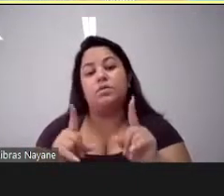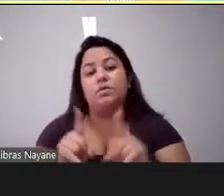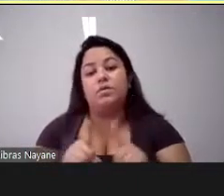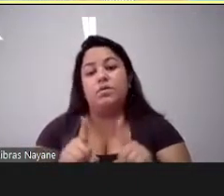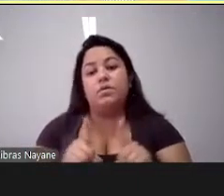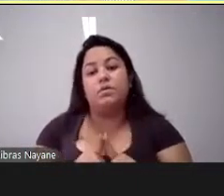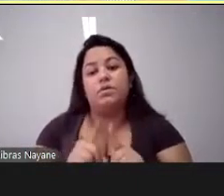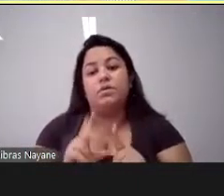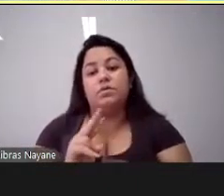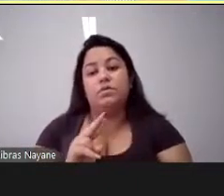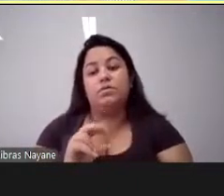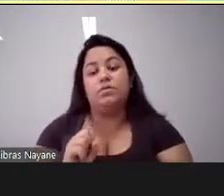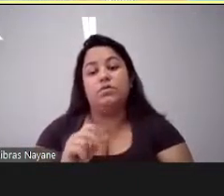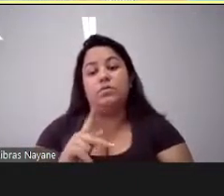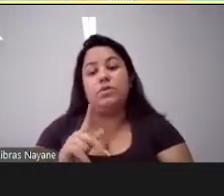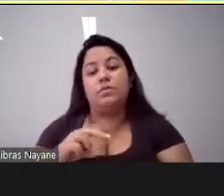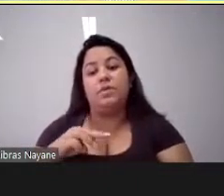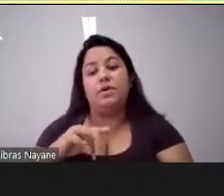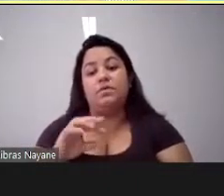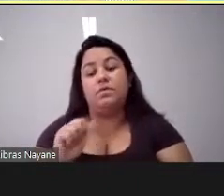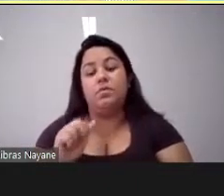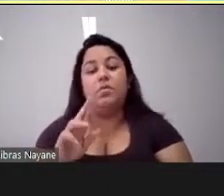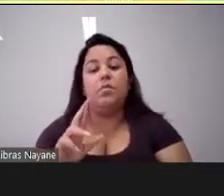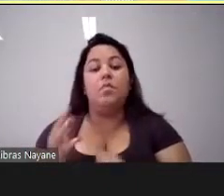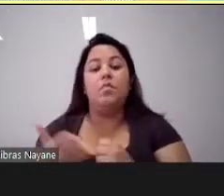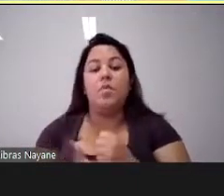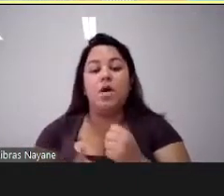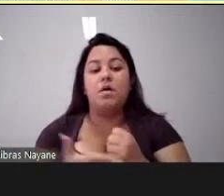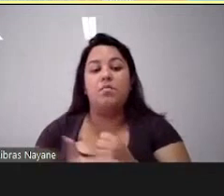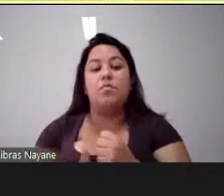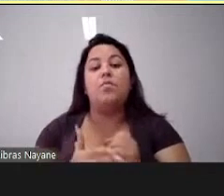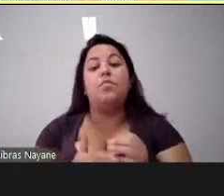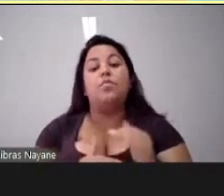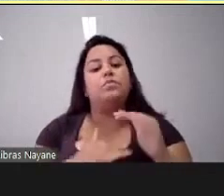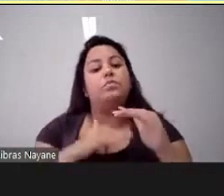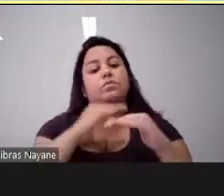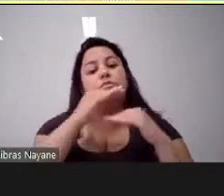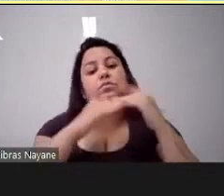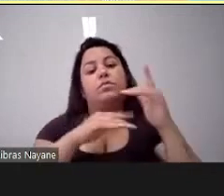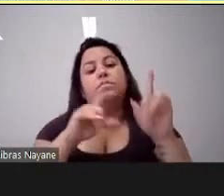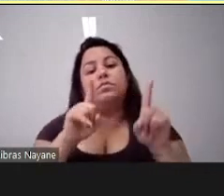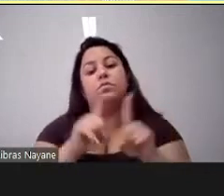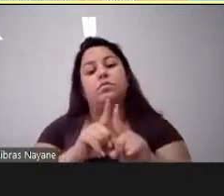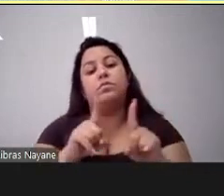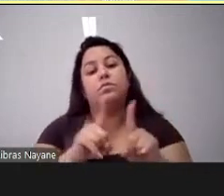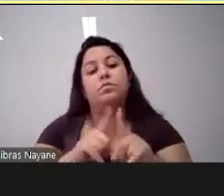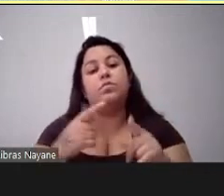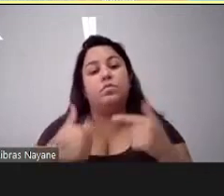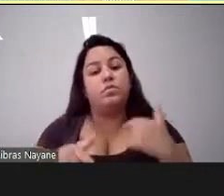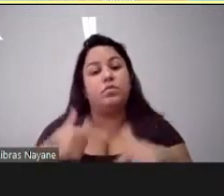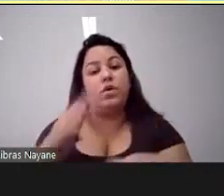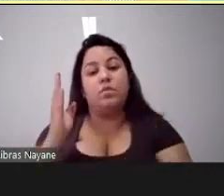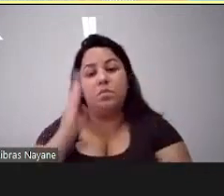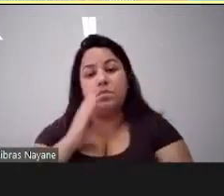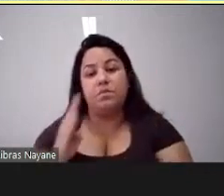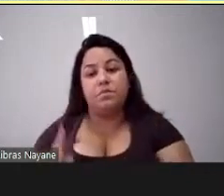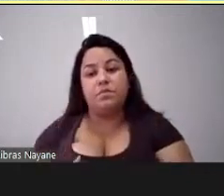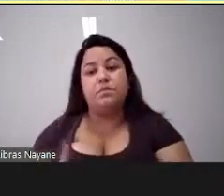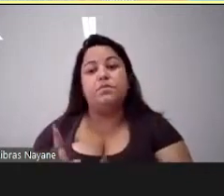as something complementary, but not as supplementary, but as something that